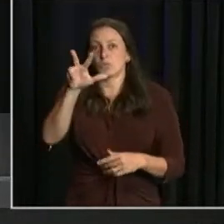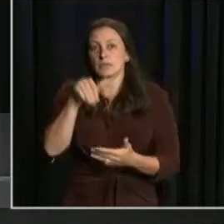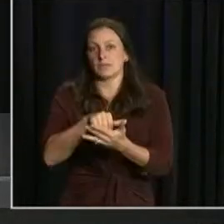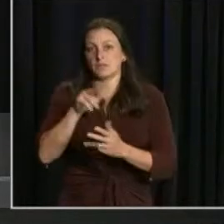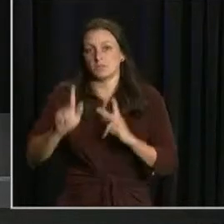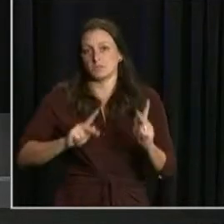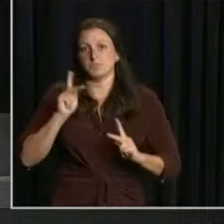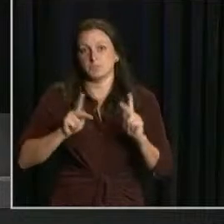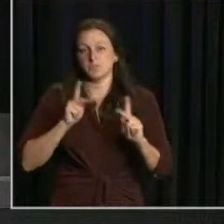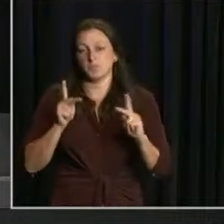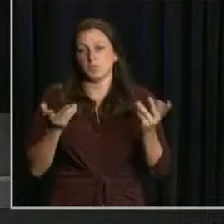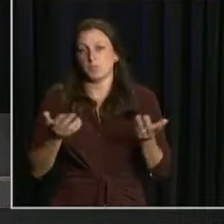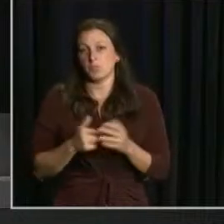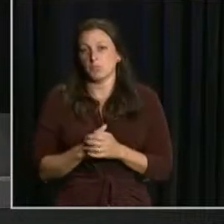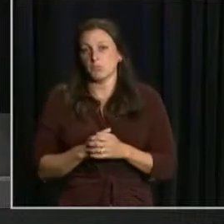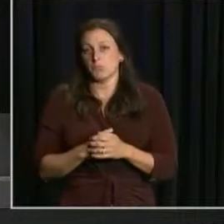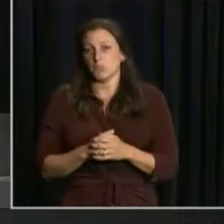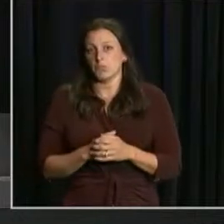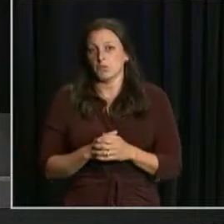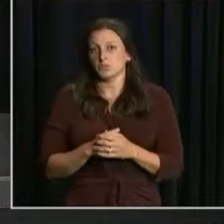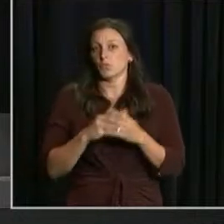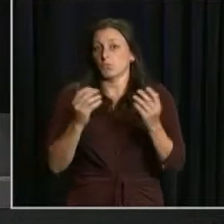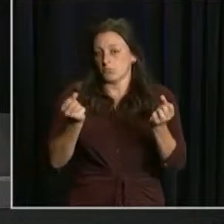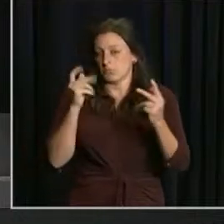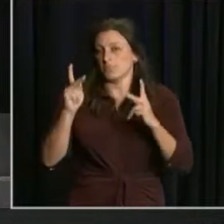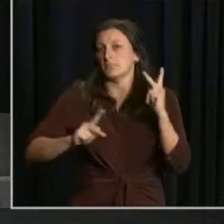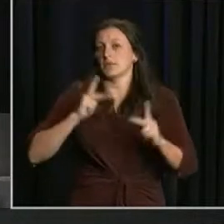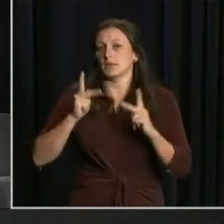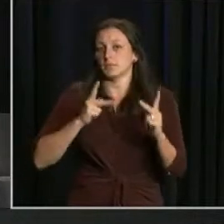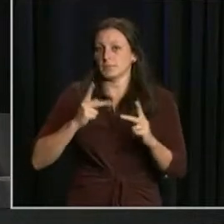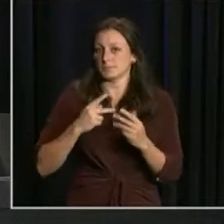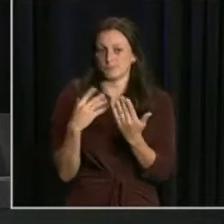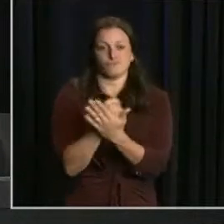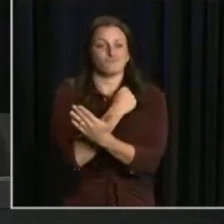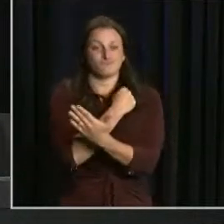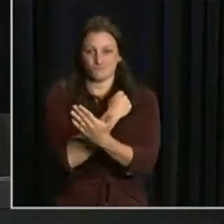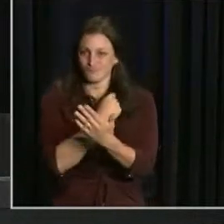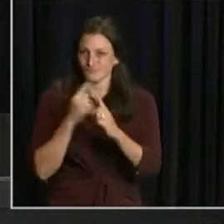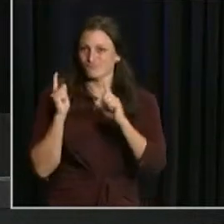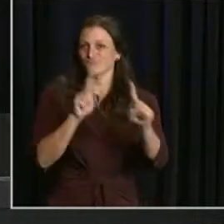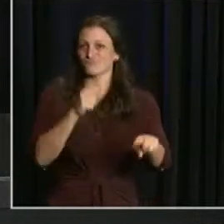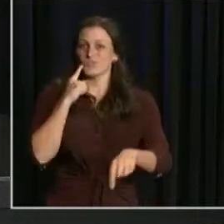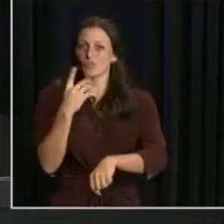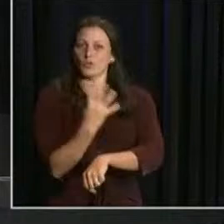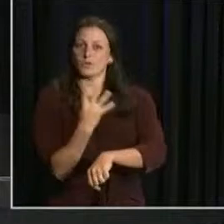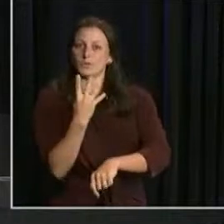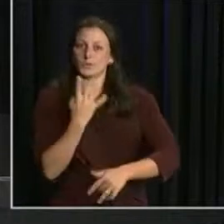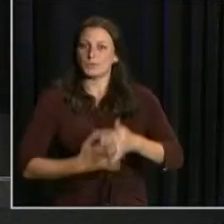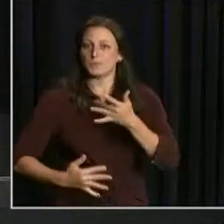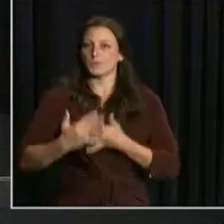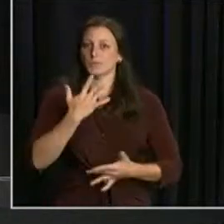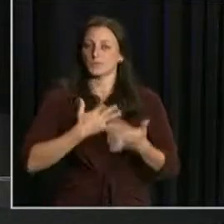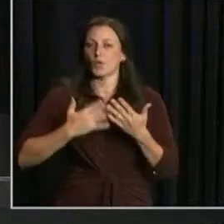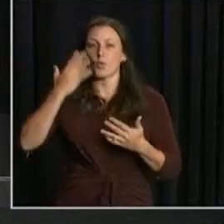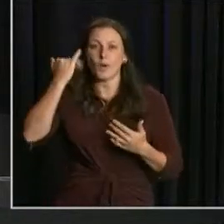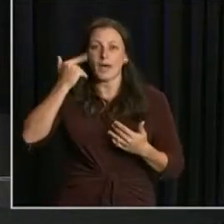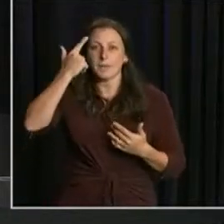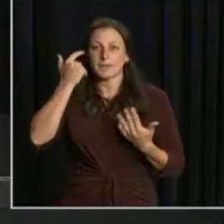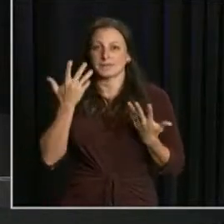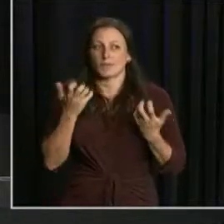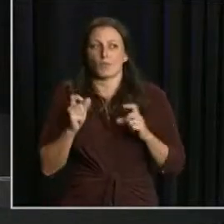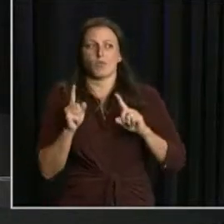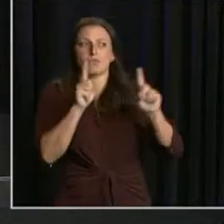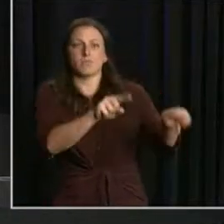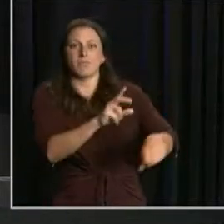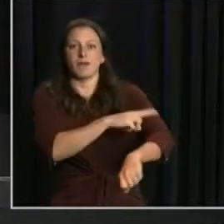So a number of people are taking advantage of doing that to ward off having to go to the